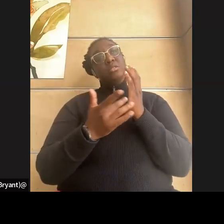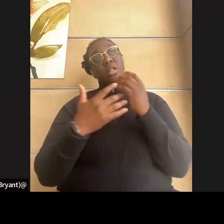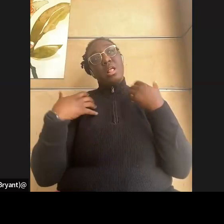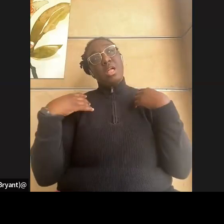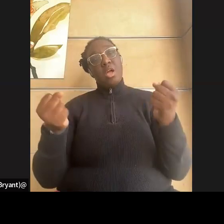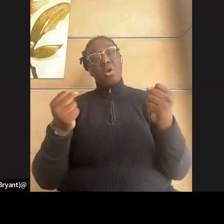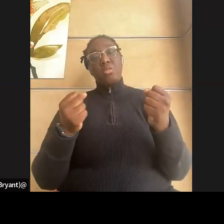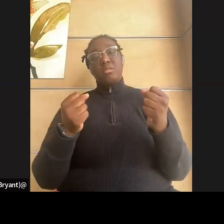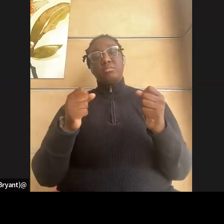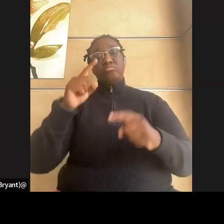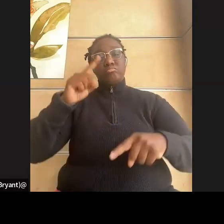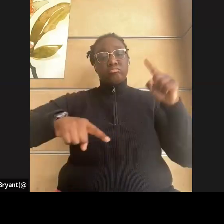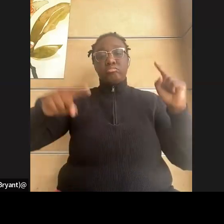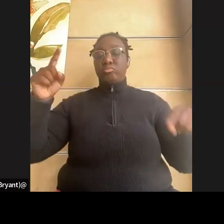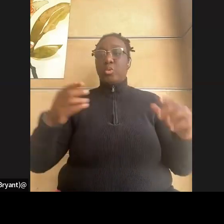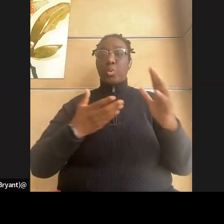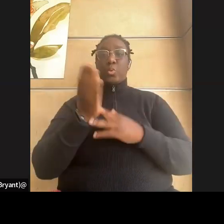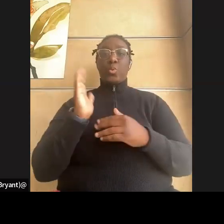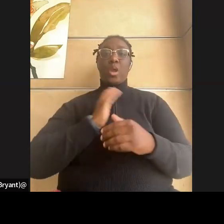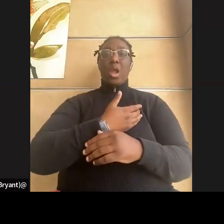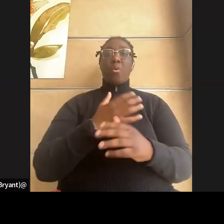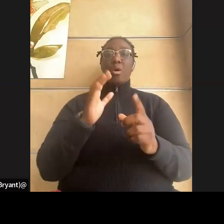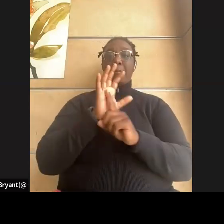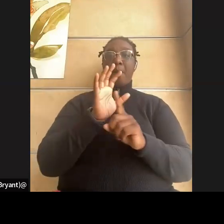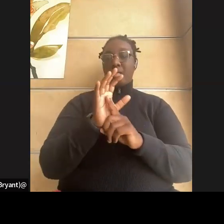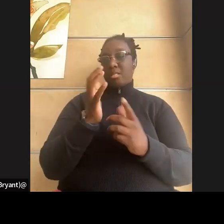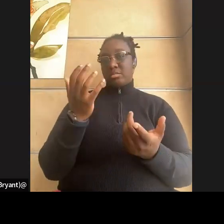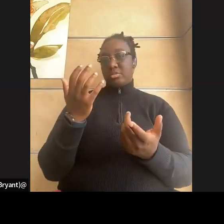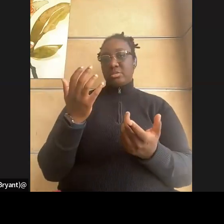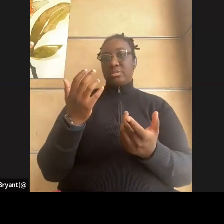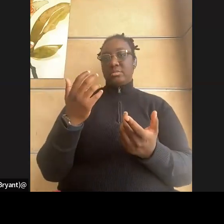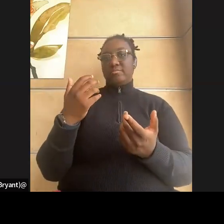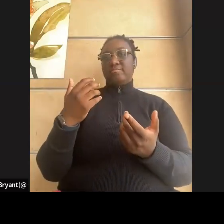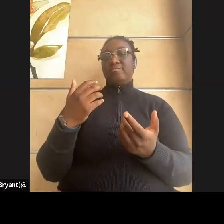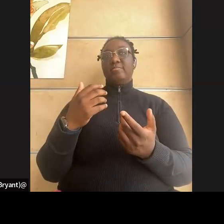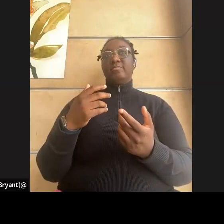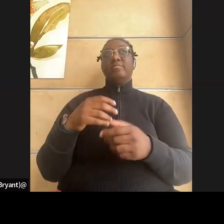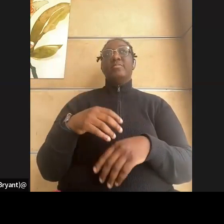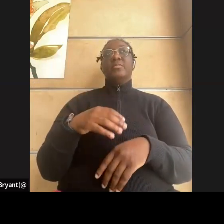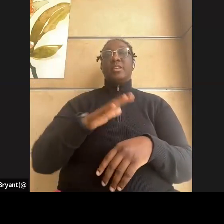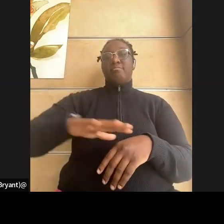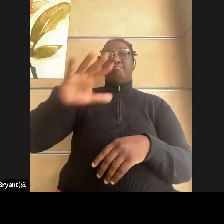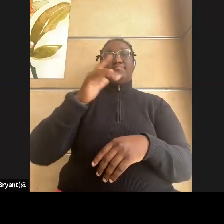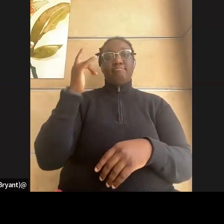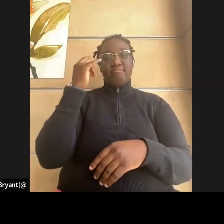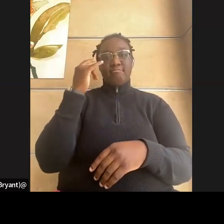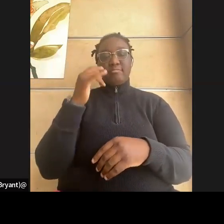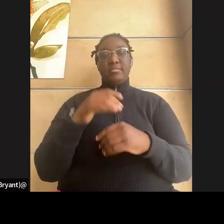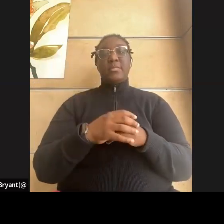our populations? Data we're hoping to post through this dashboard will be able to